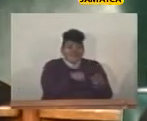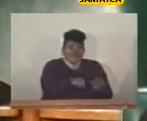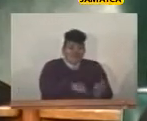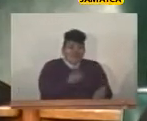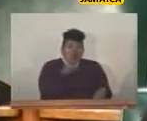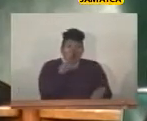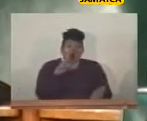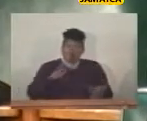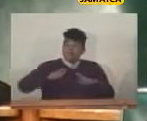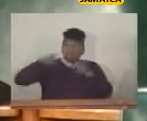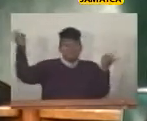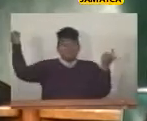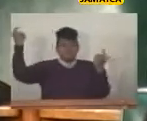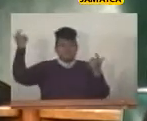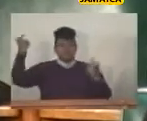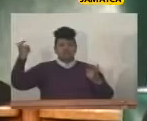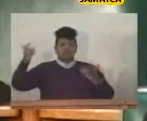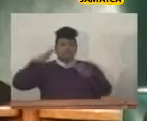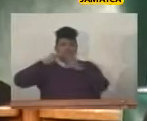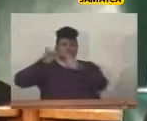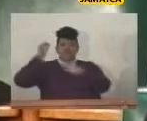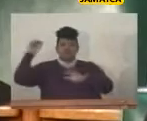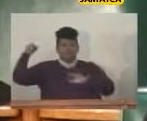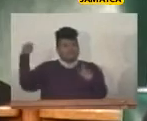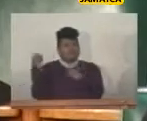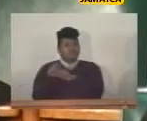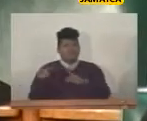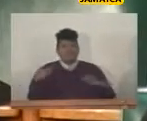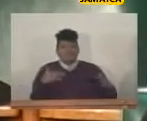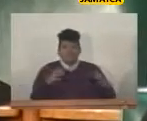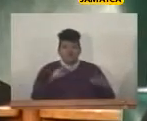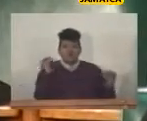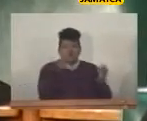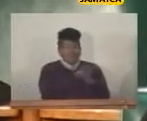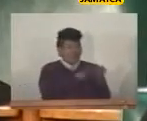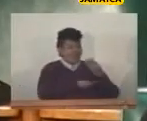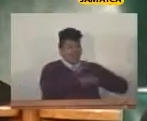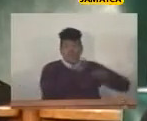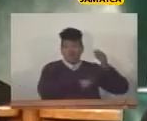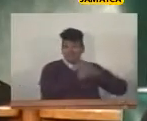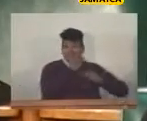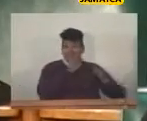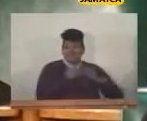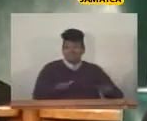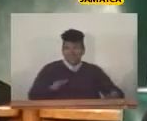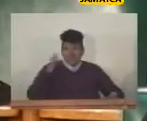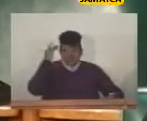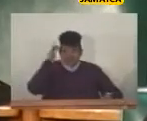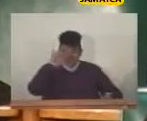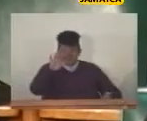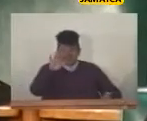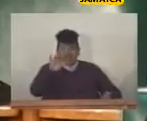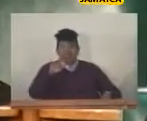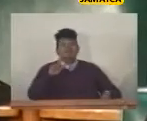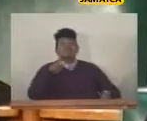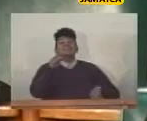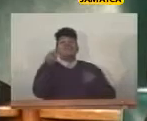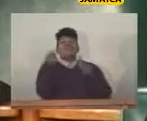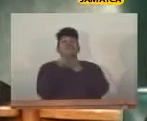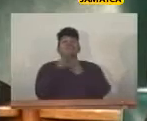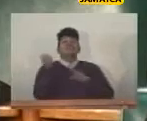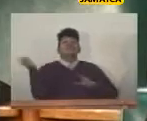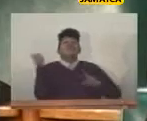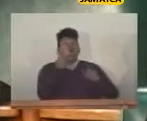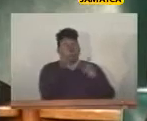or the tallest ivory tower. No economic divide, because, Mr. President, it affects